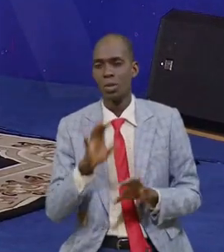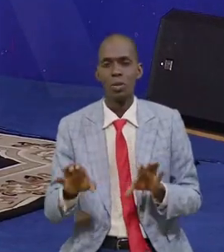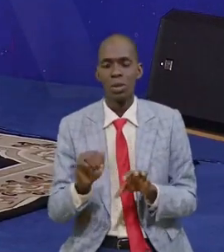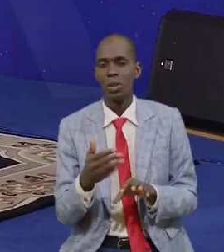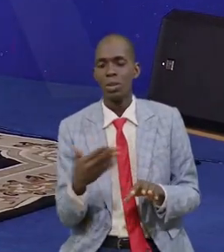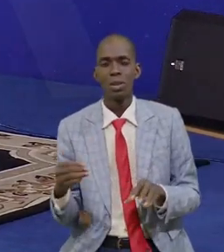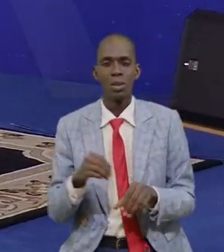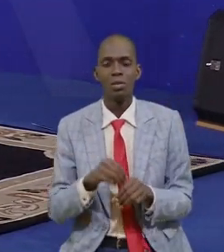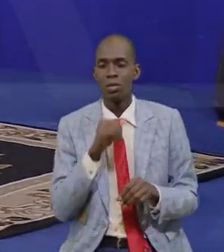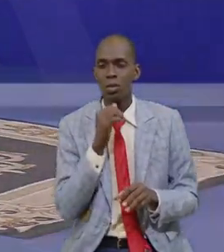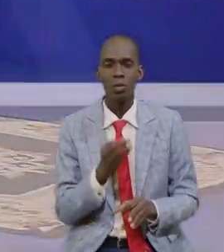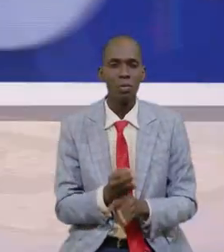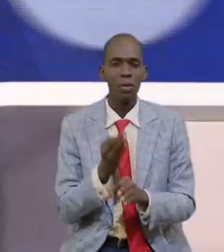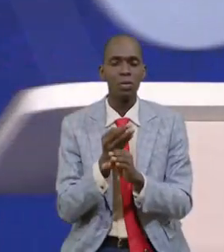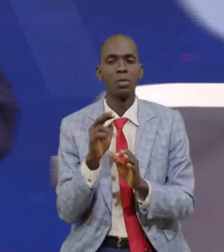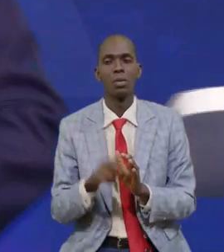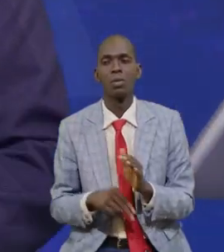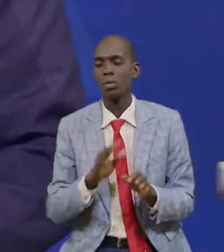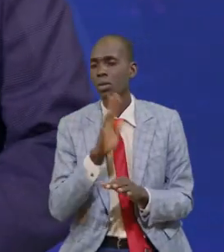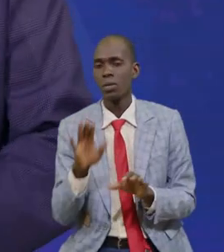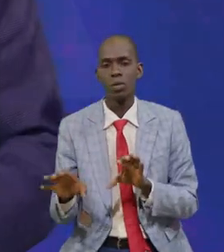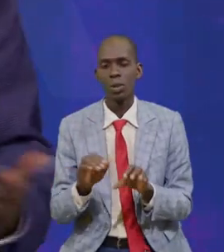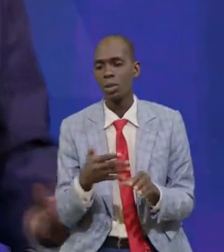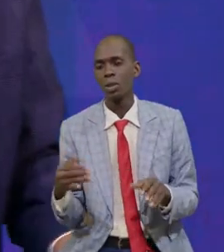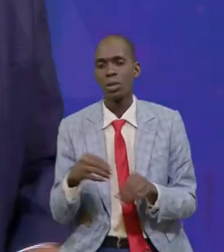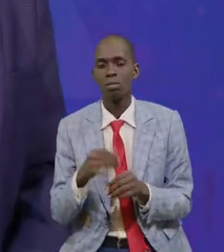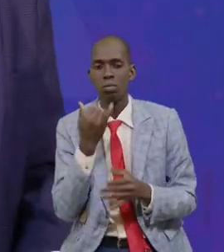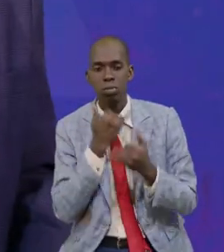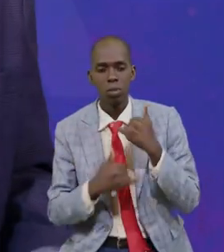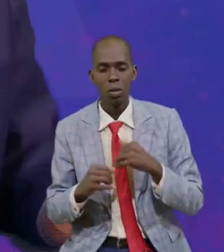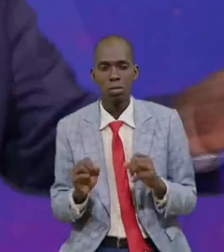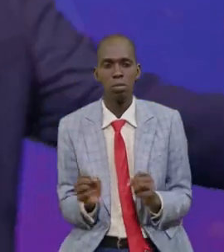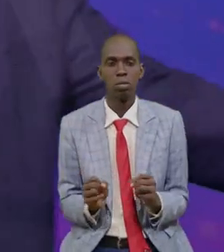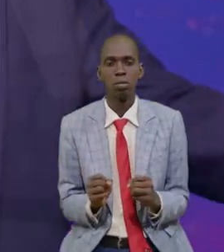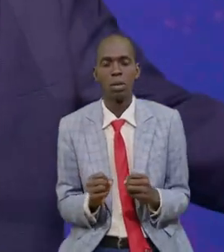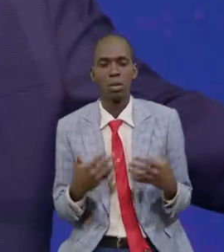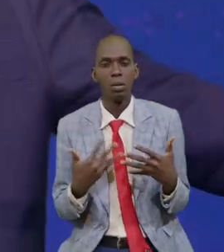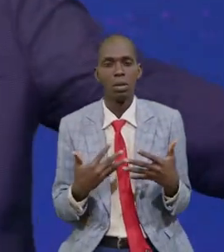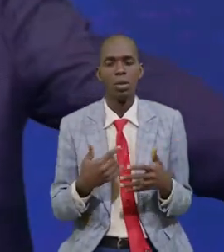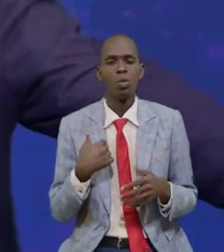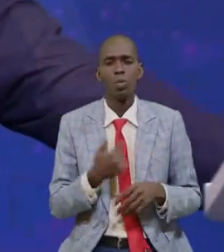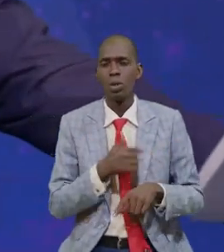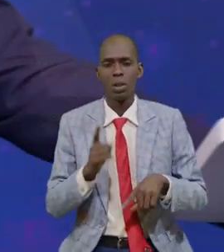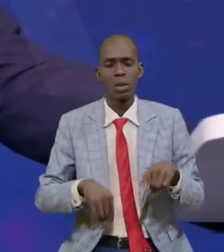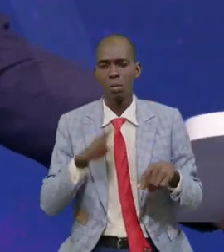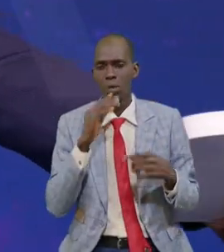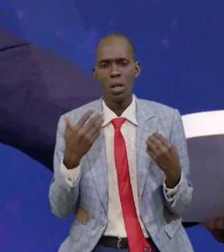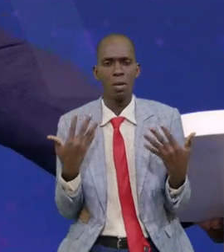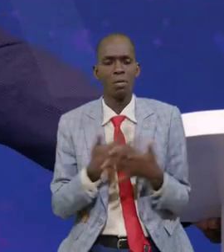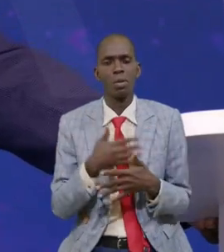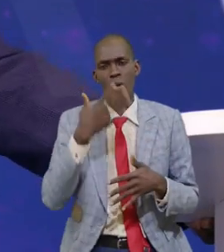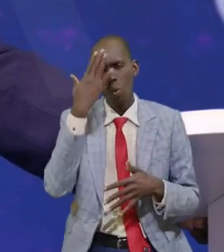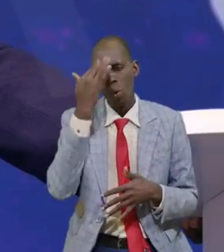we never operate in faltering, and we're shaking. We cannot shake. Why? Because the one who